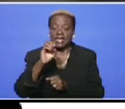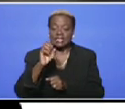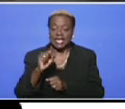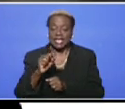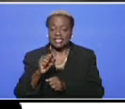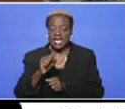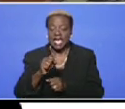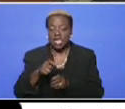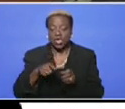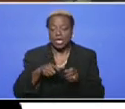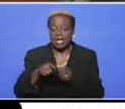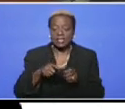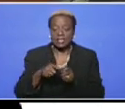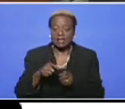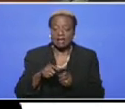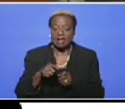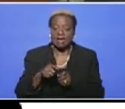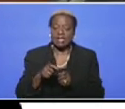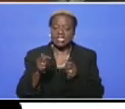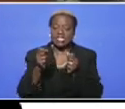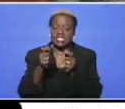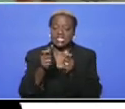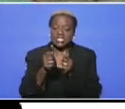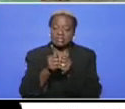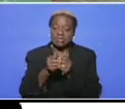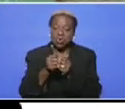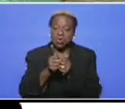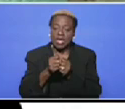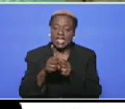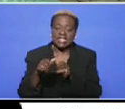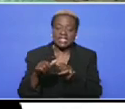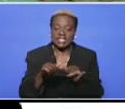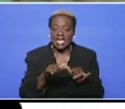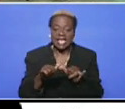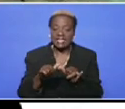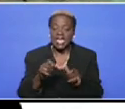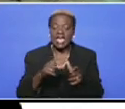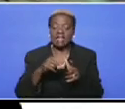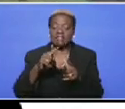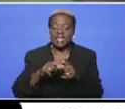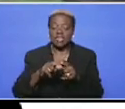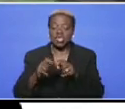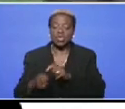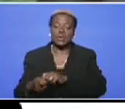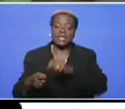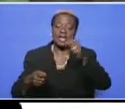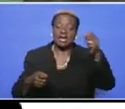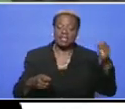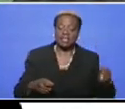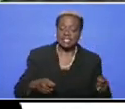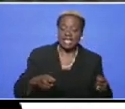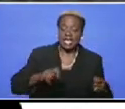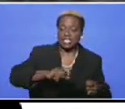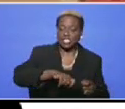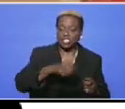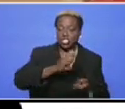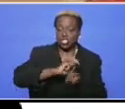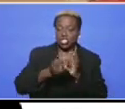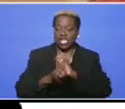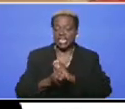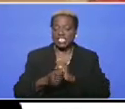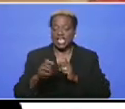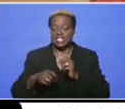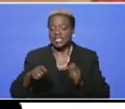bite size. Put your knife at the top of the plate, and you switch hands, and you eat your first piece of steak.